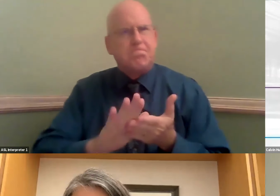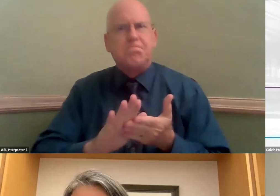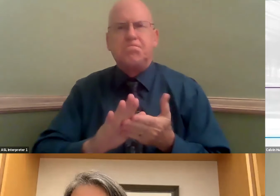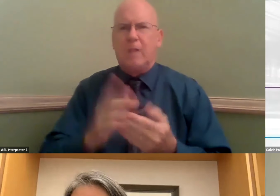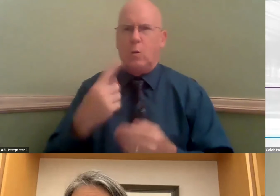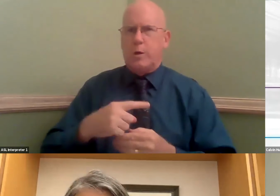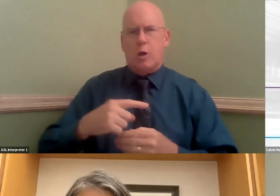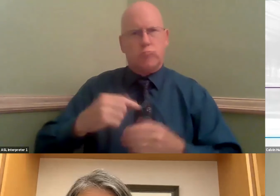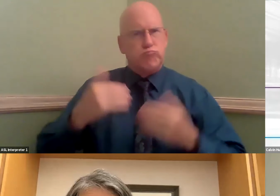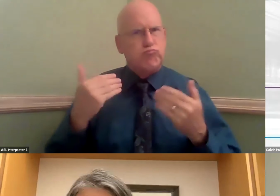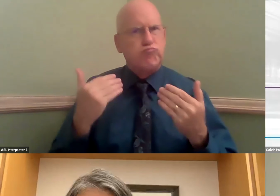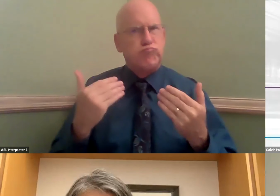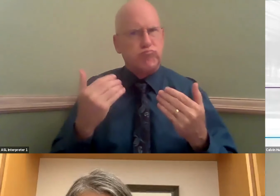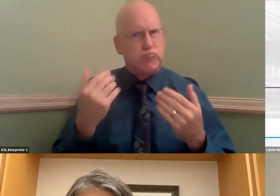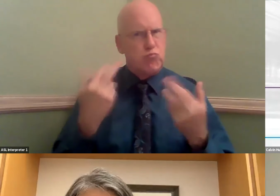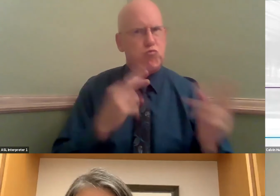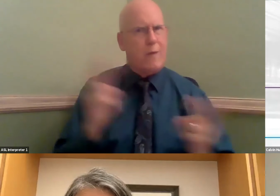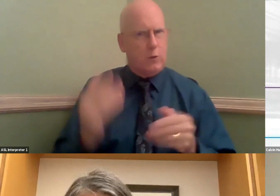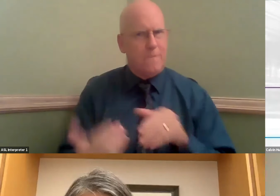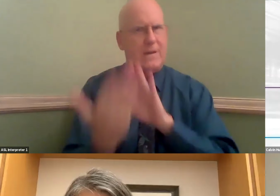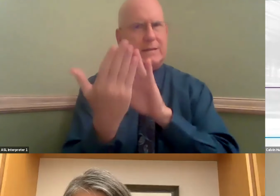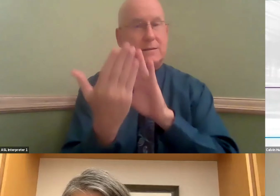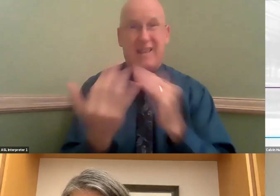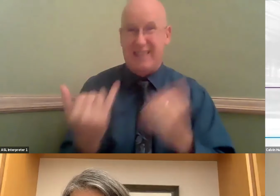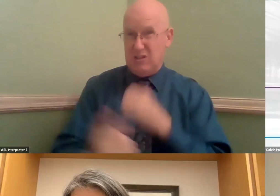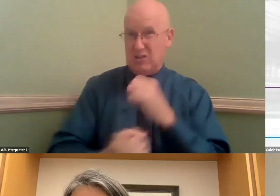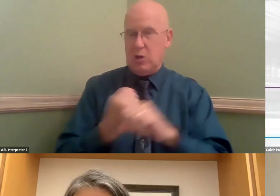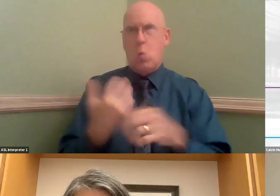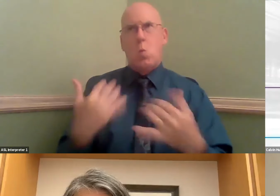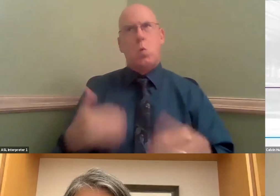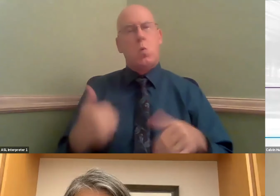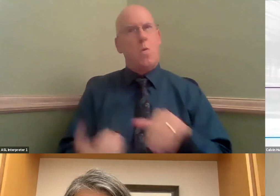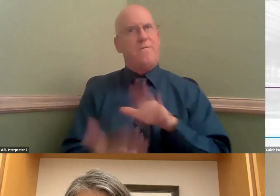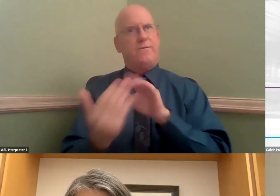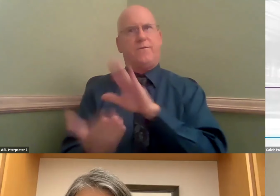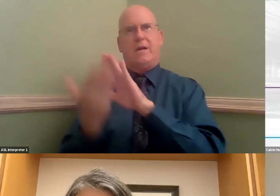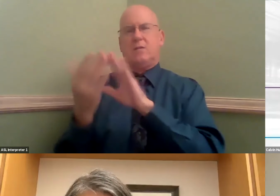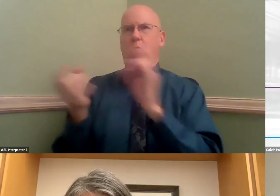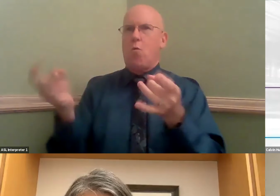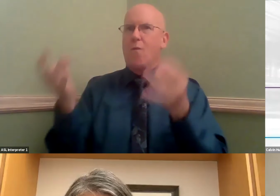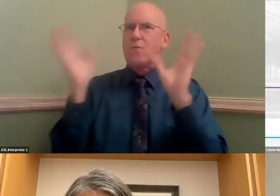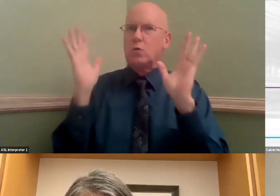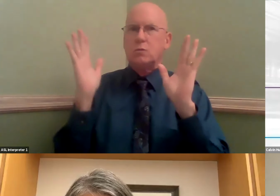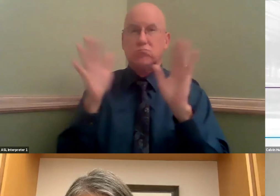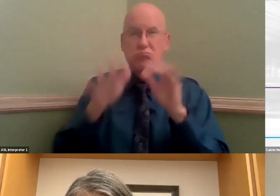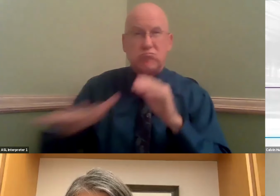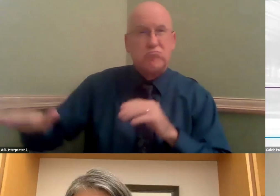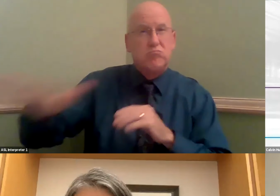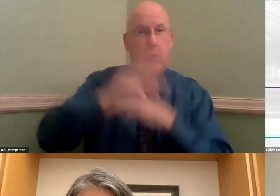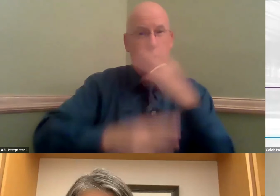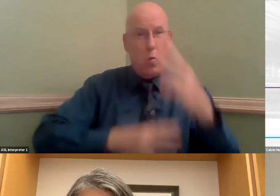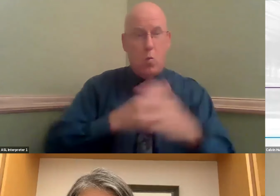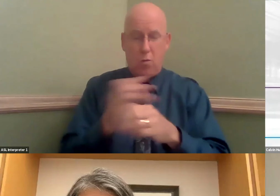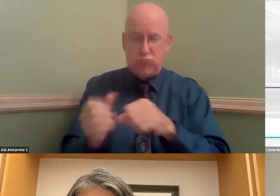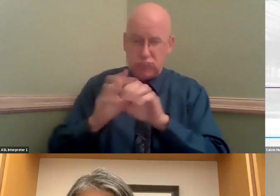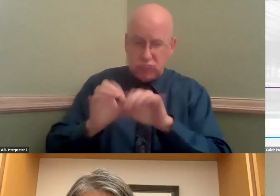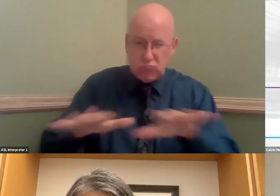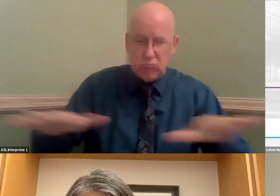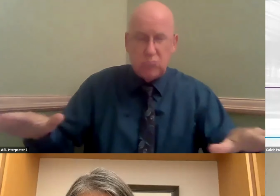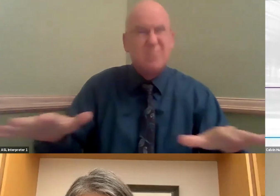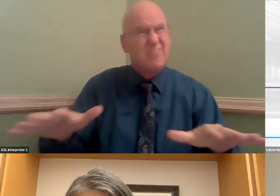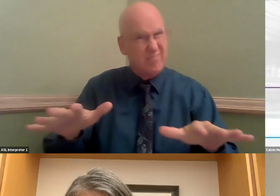resolute. This year, we've been tested like never before as the global pandemic has ravaged our neighborhoods and exposed the